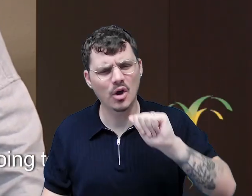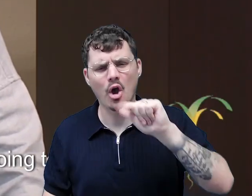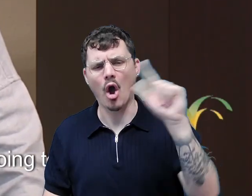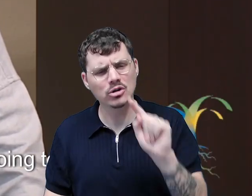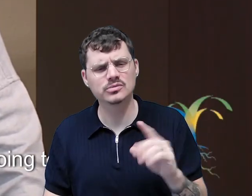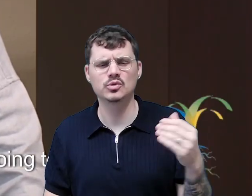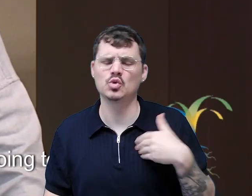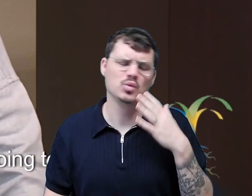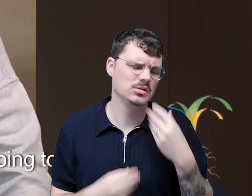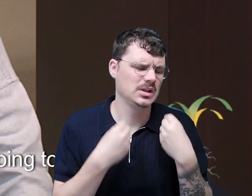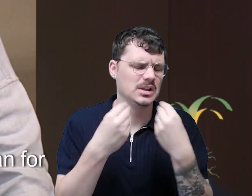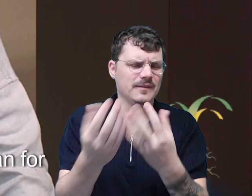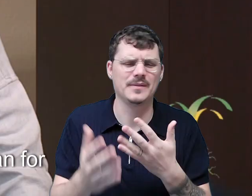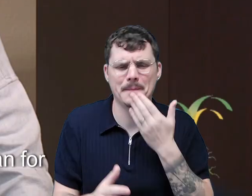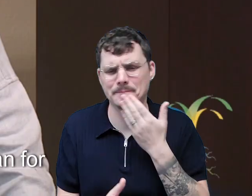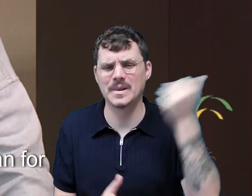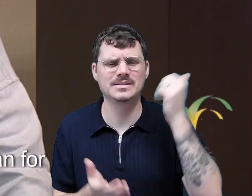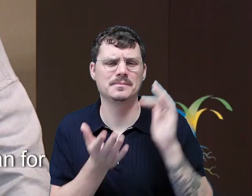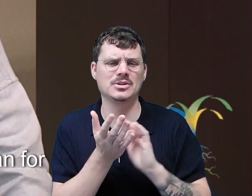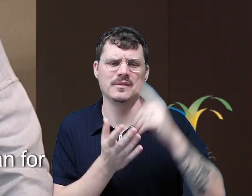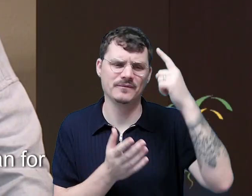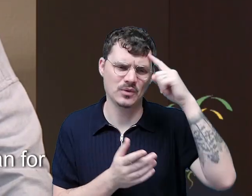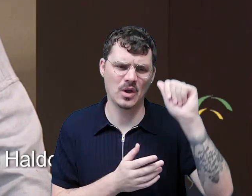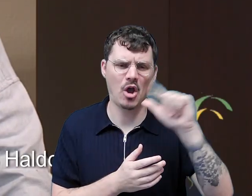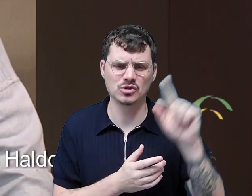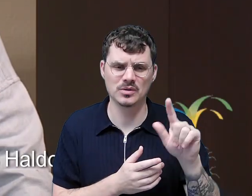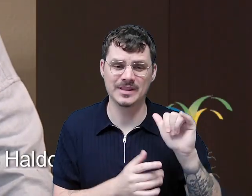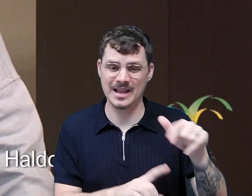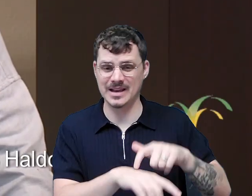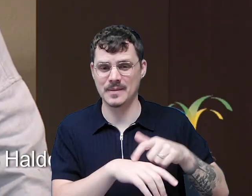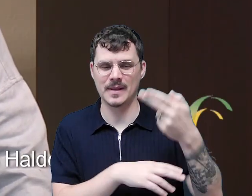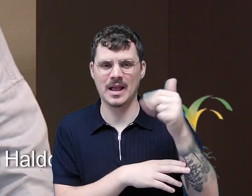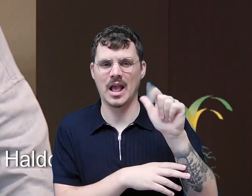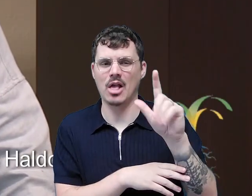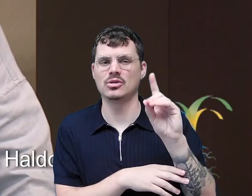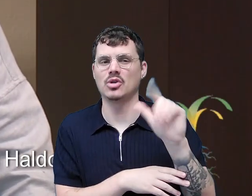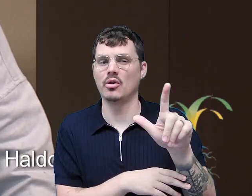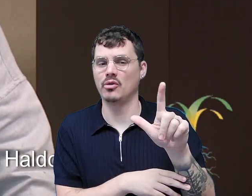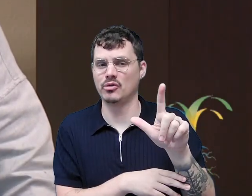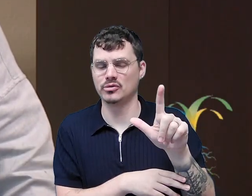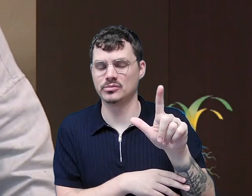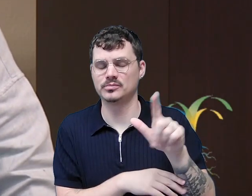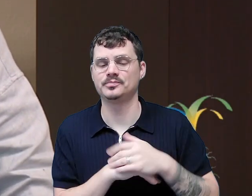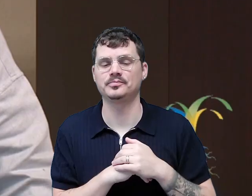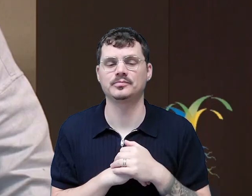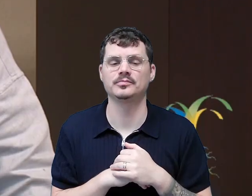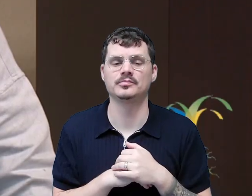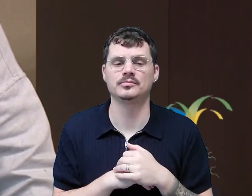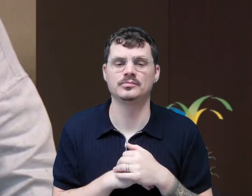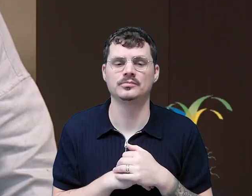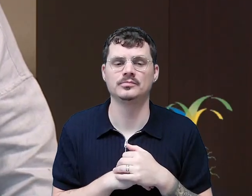obvious Alzheimer's, and we're going to give her the best medicine we can for Alzheimer's, which at that time was Haldol.